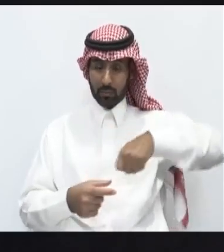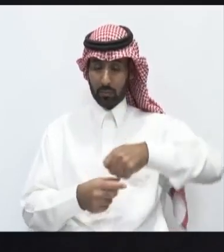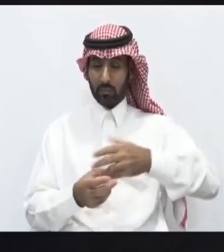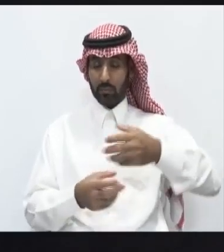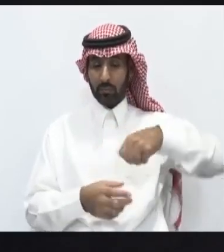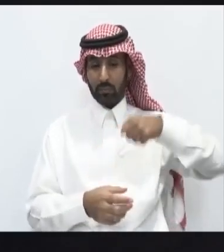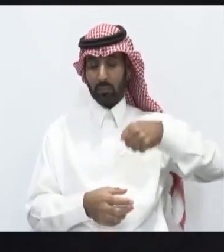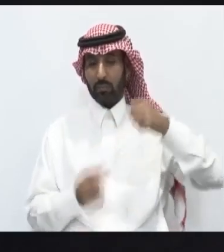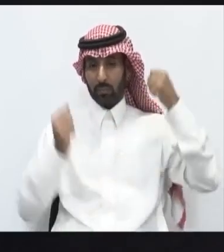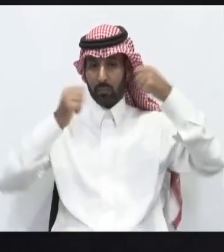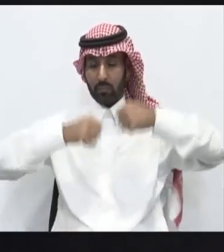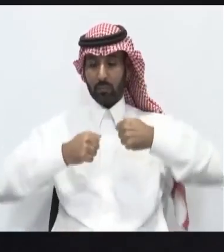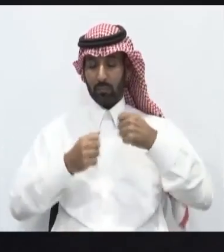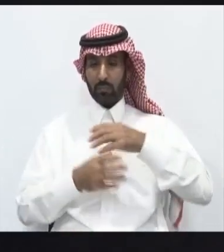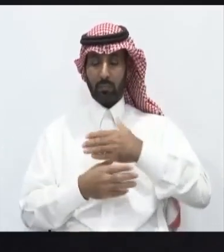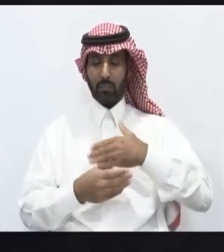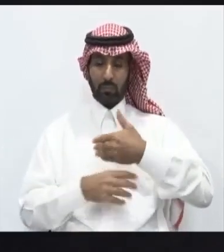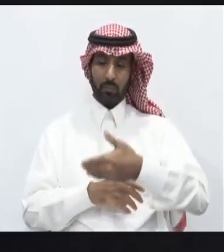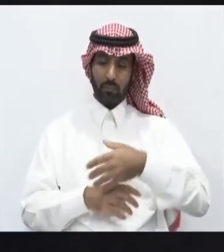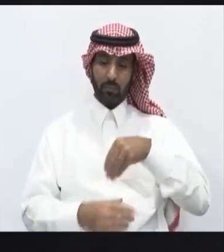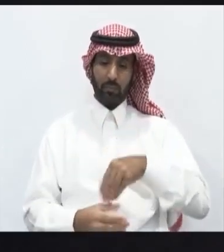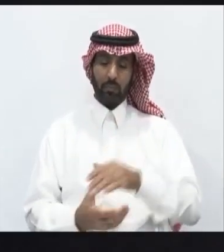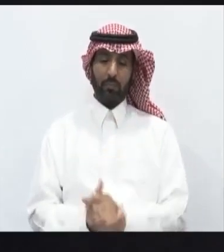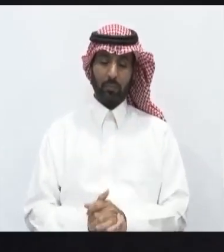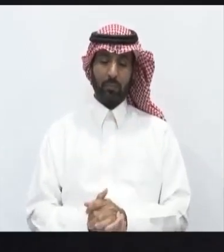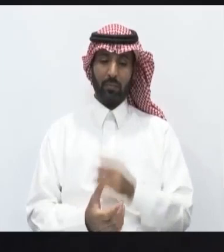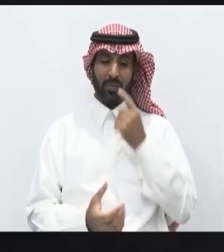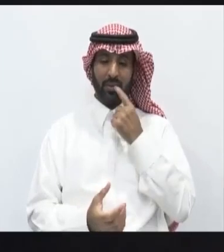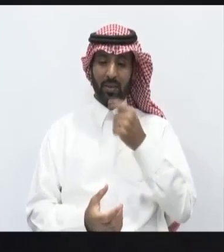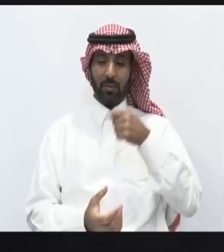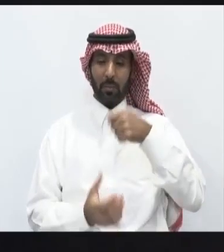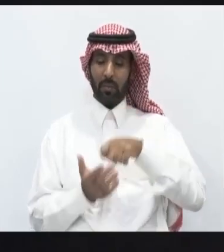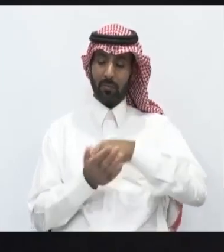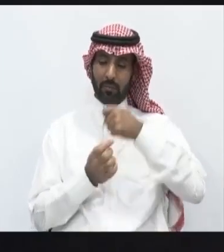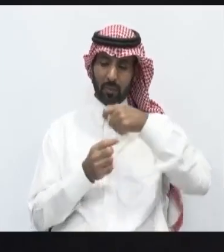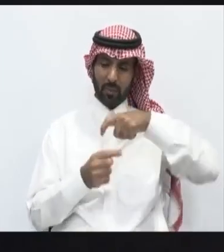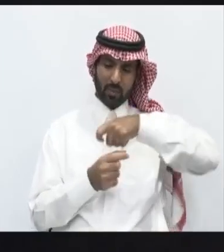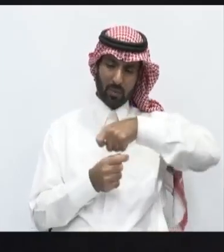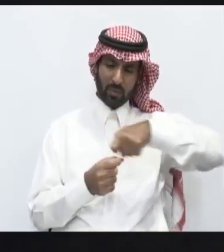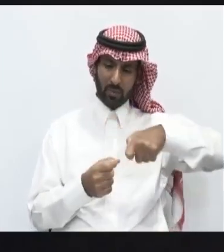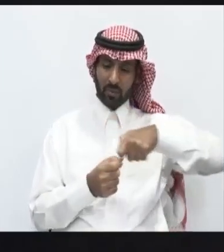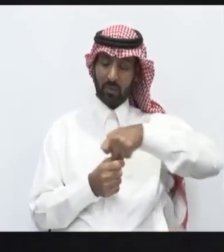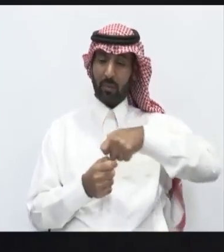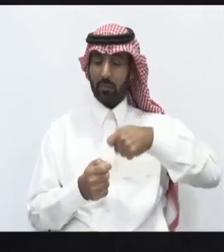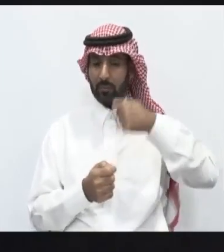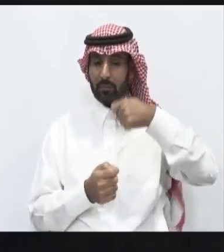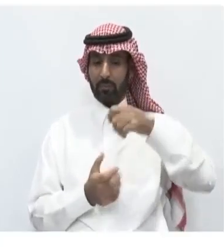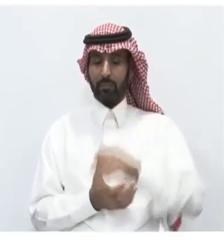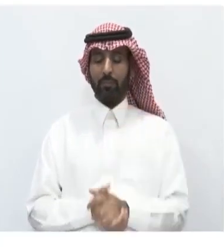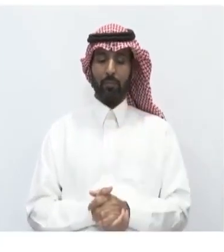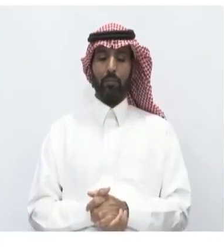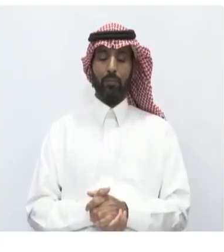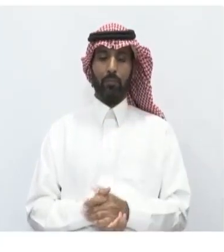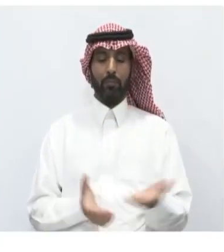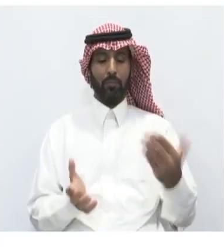stress the part of the tooth. You say toothpaste, toothpaste, or toothbrush.